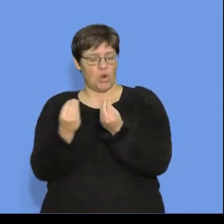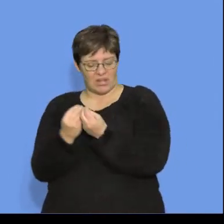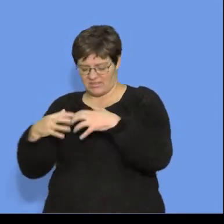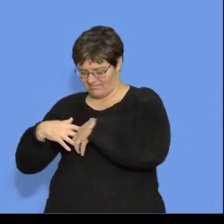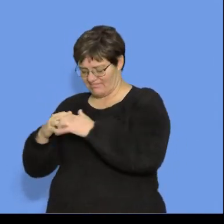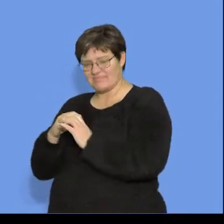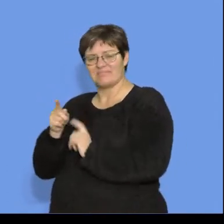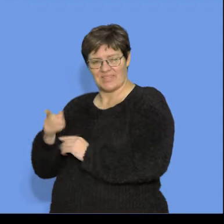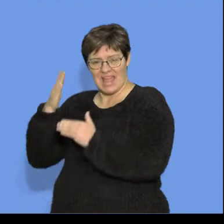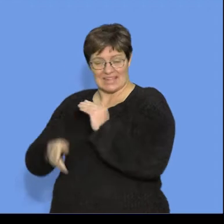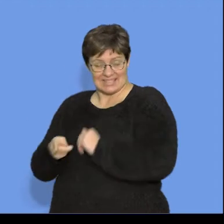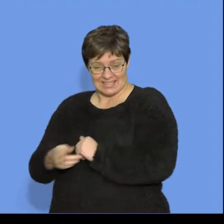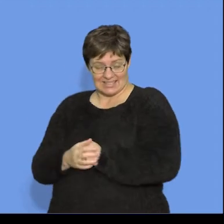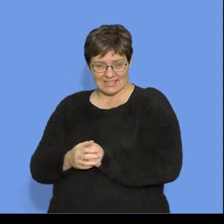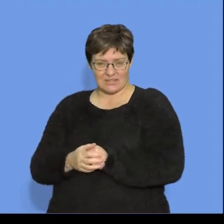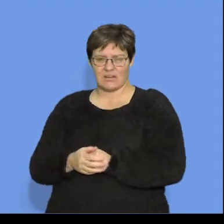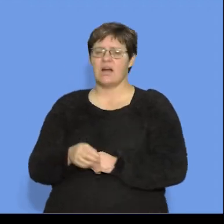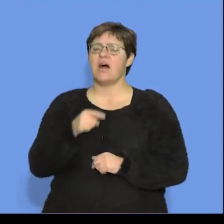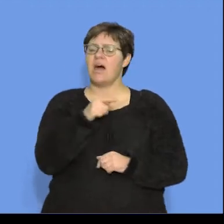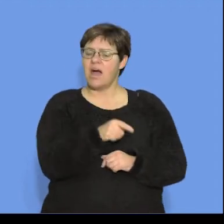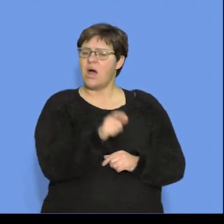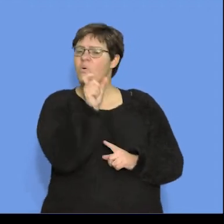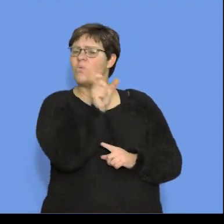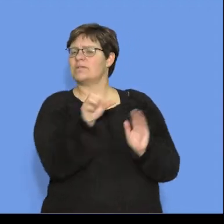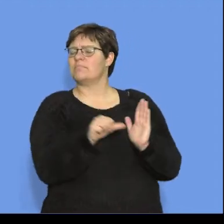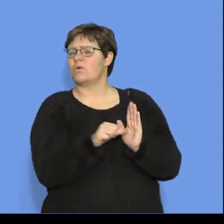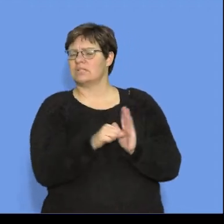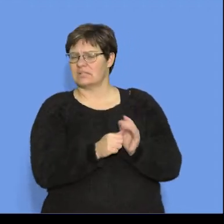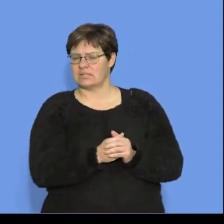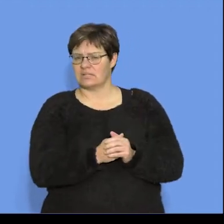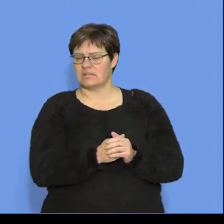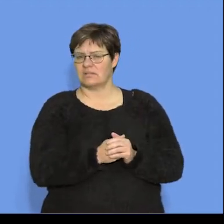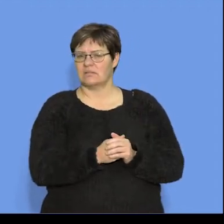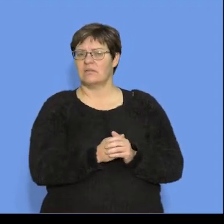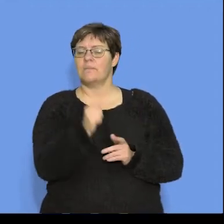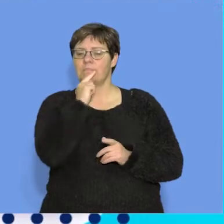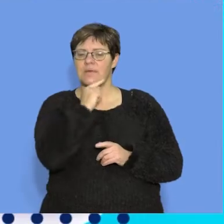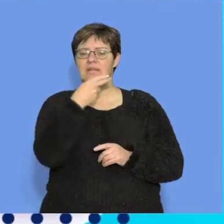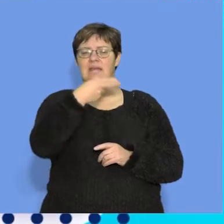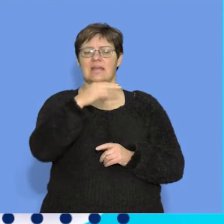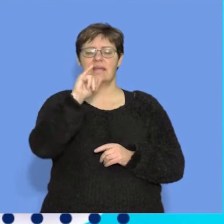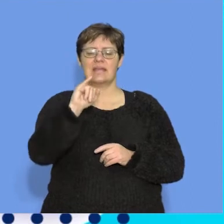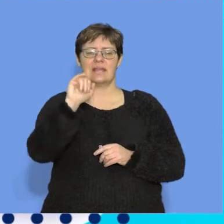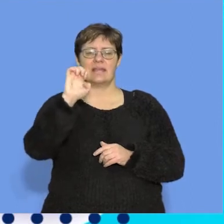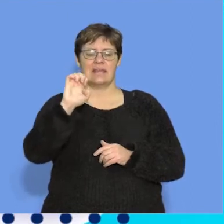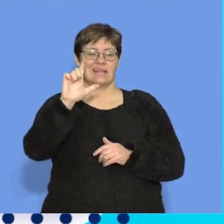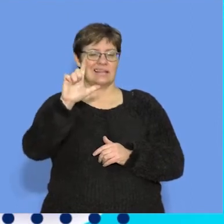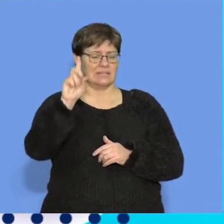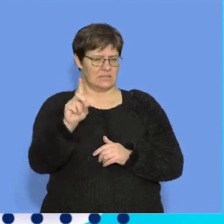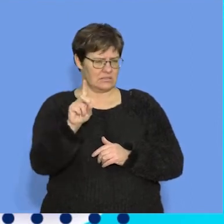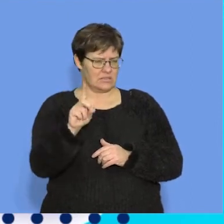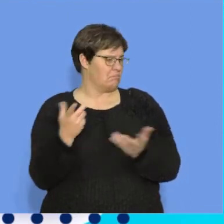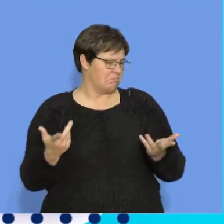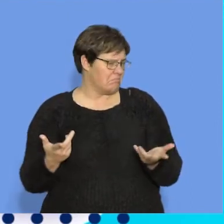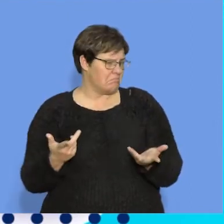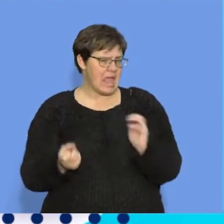are the things that you end with. Here's an important word, the word yield. Now, it doesn't often come up,